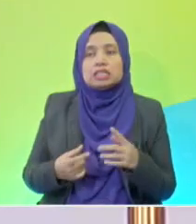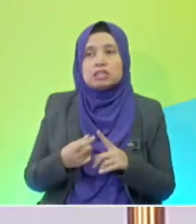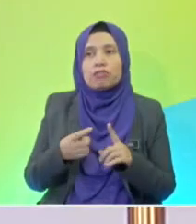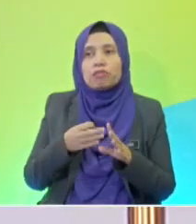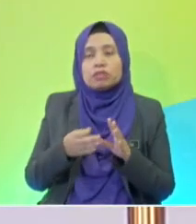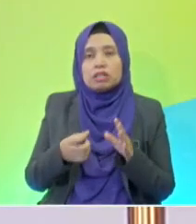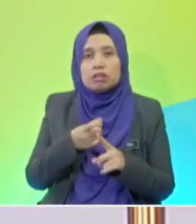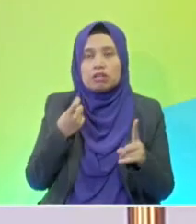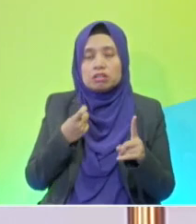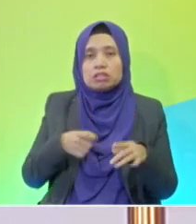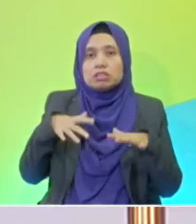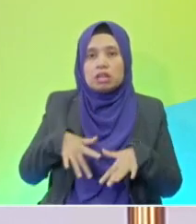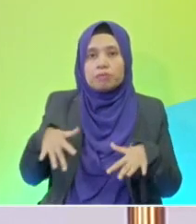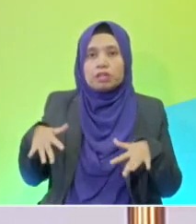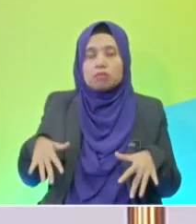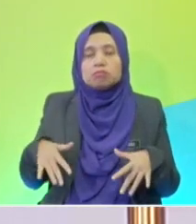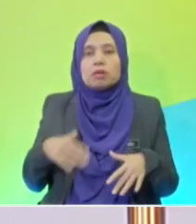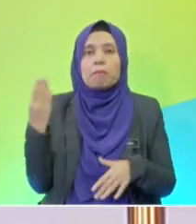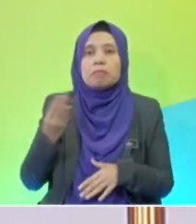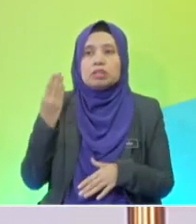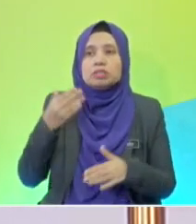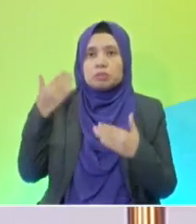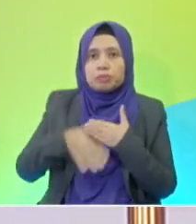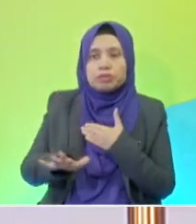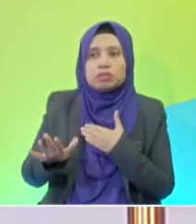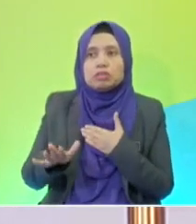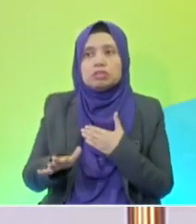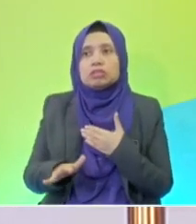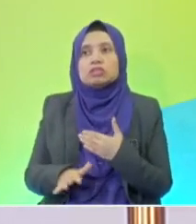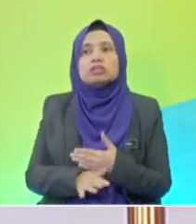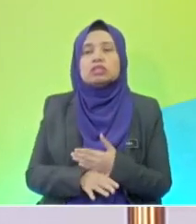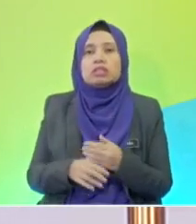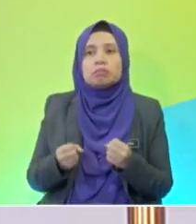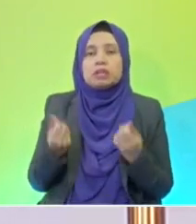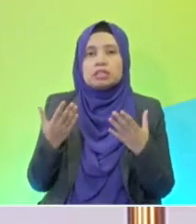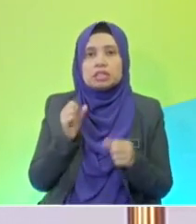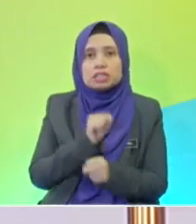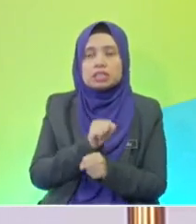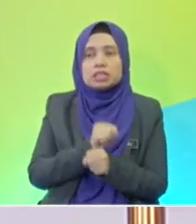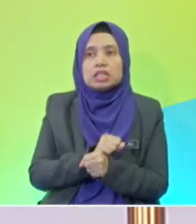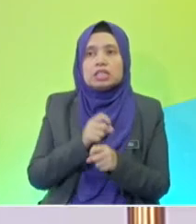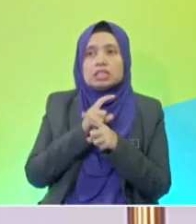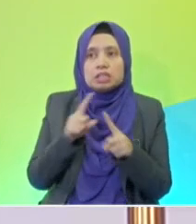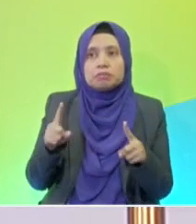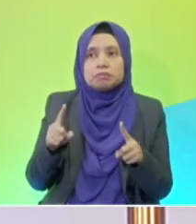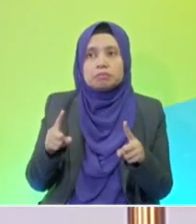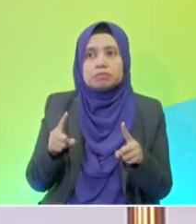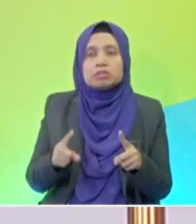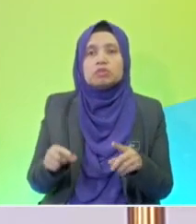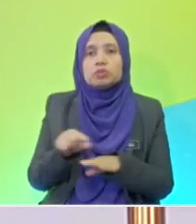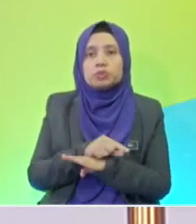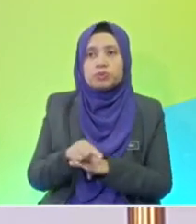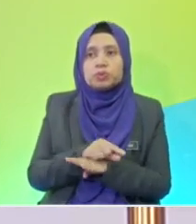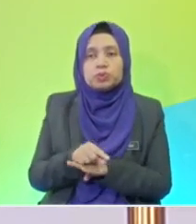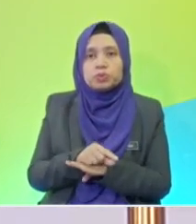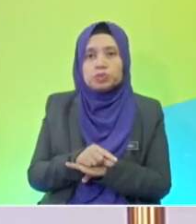using typewriters with the little print and all. It's very hassle, but using laptop, you know, typing